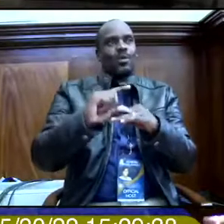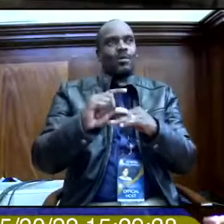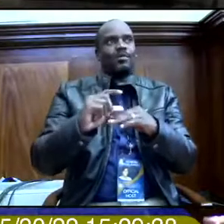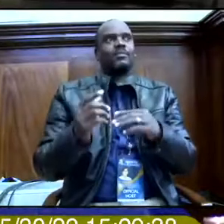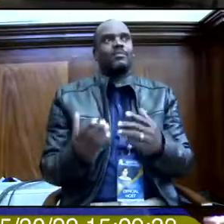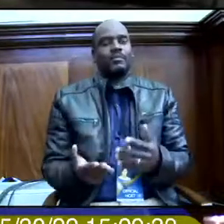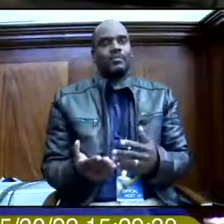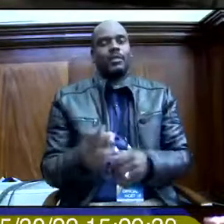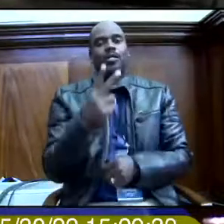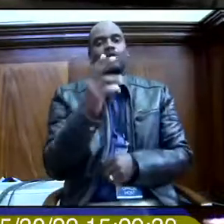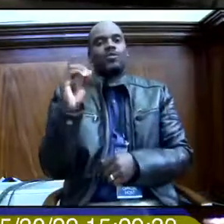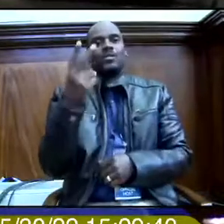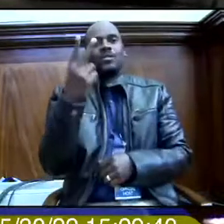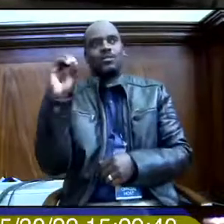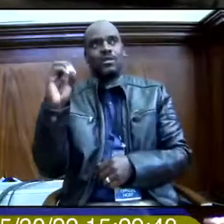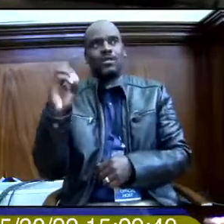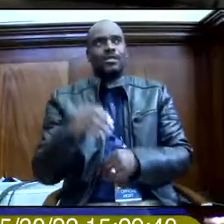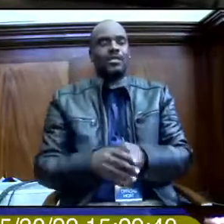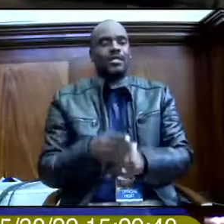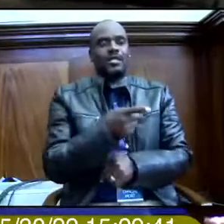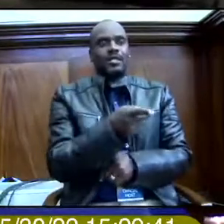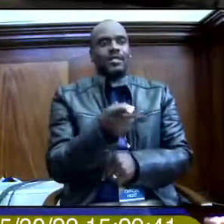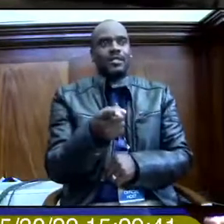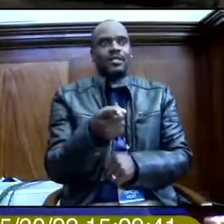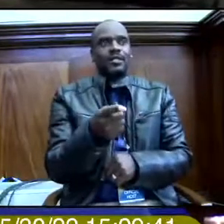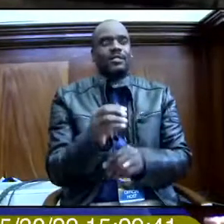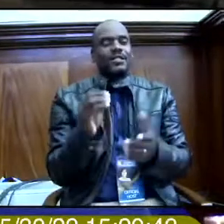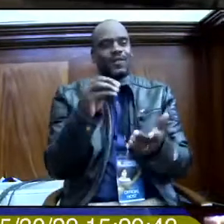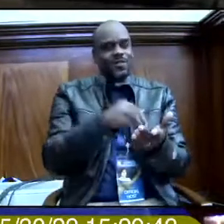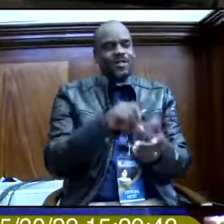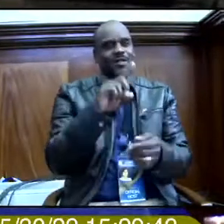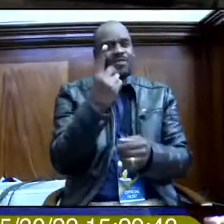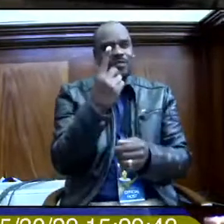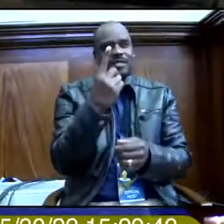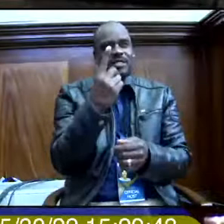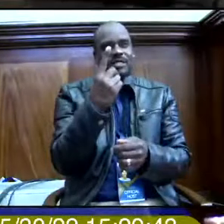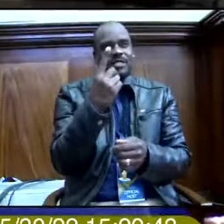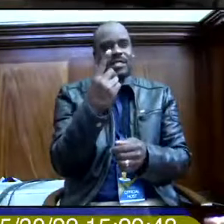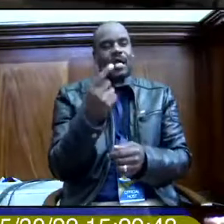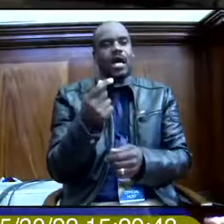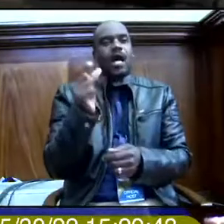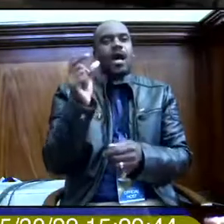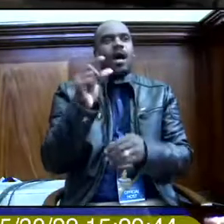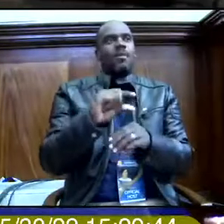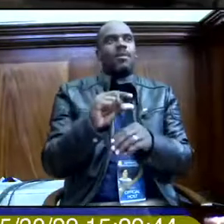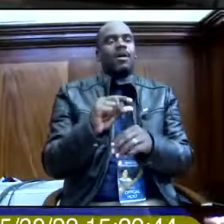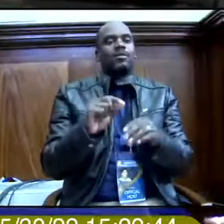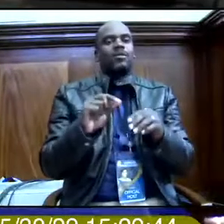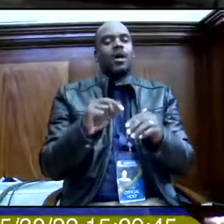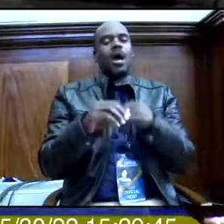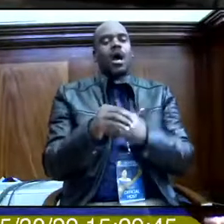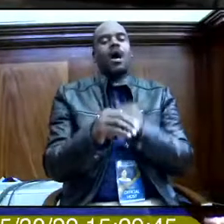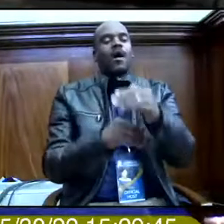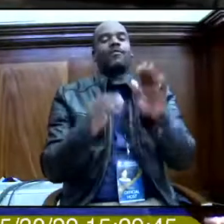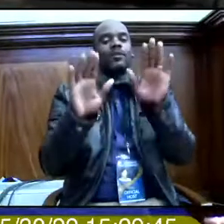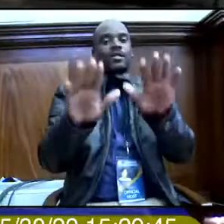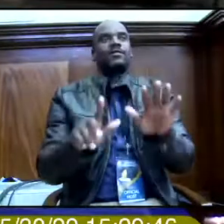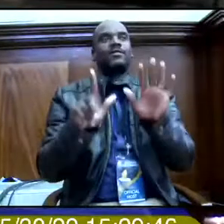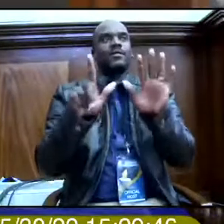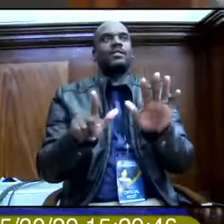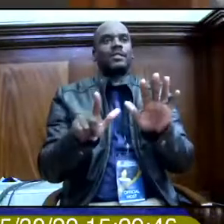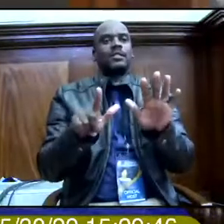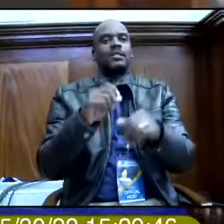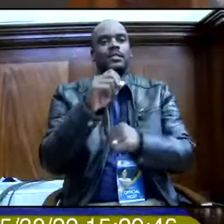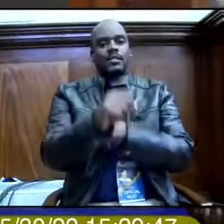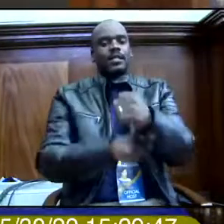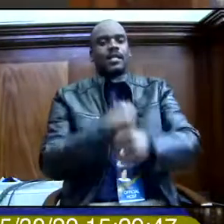2020 thus reversing the first current account surplus in 17 years this was